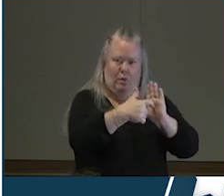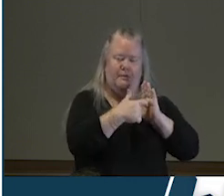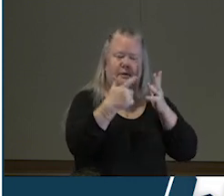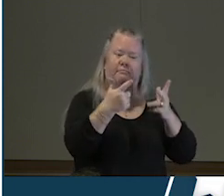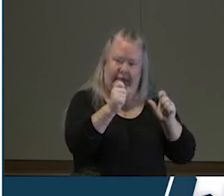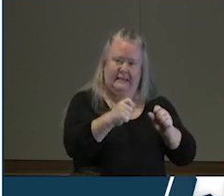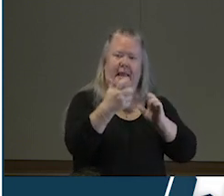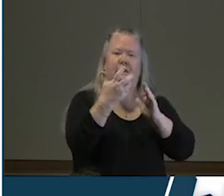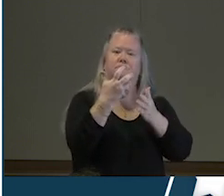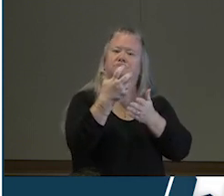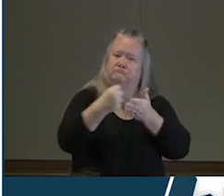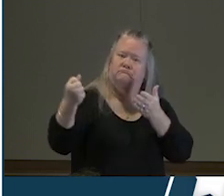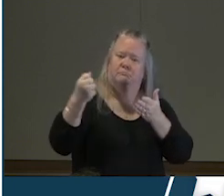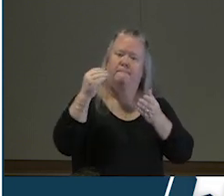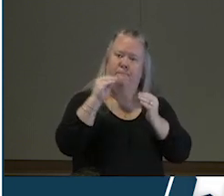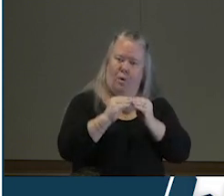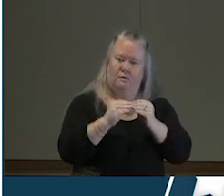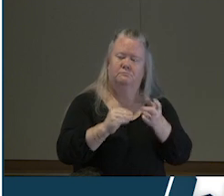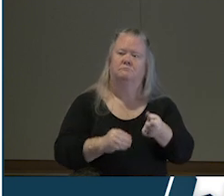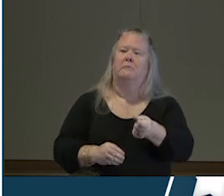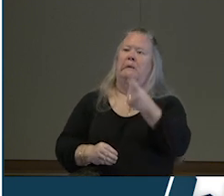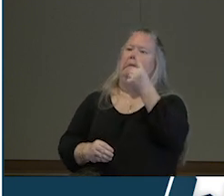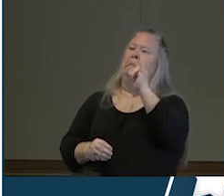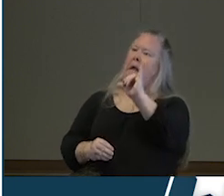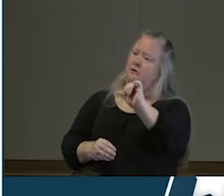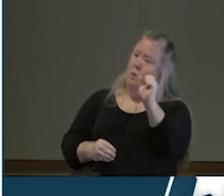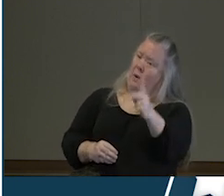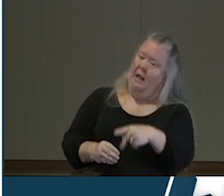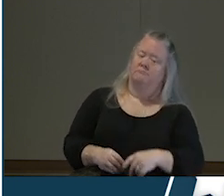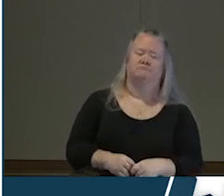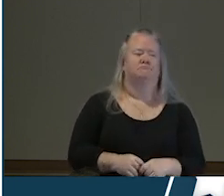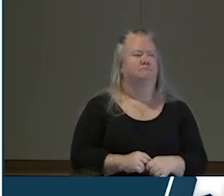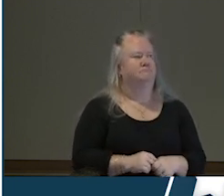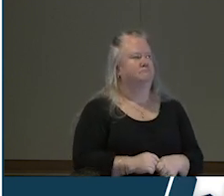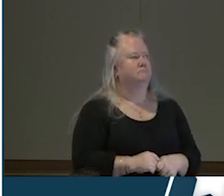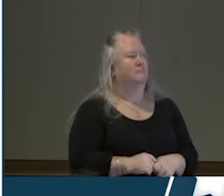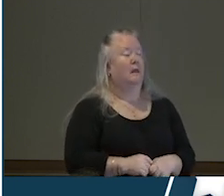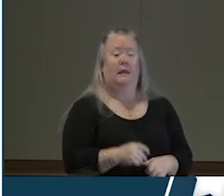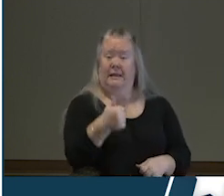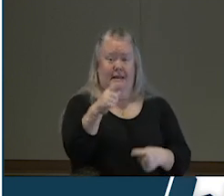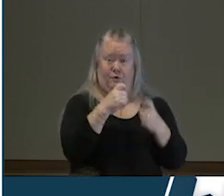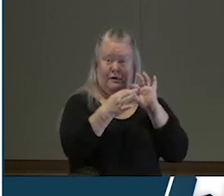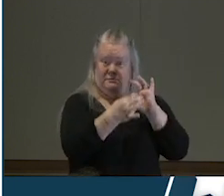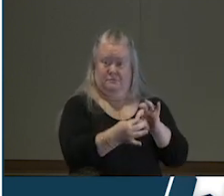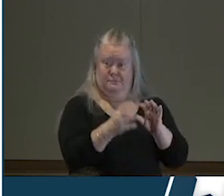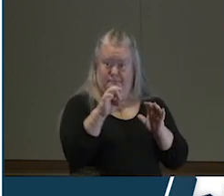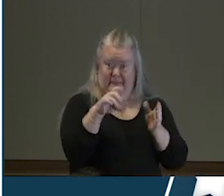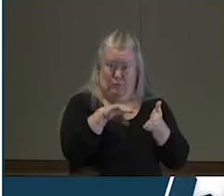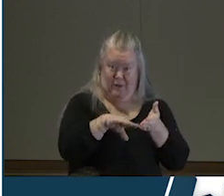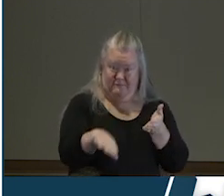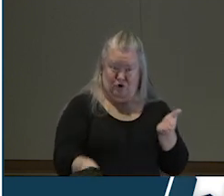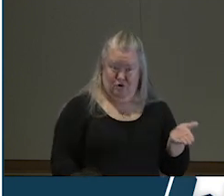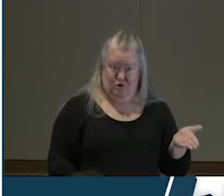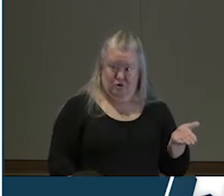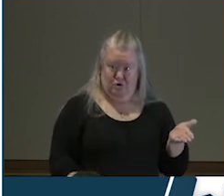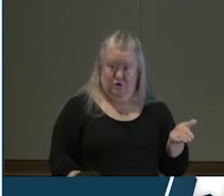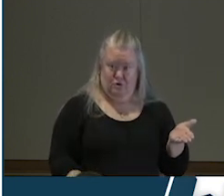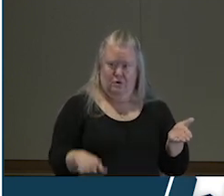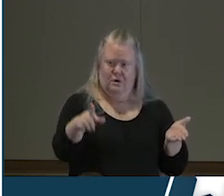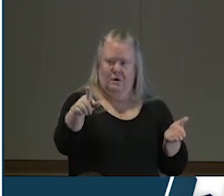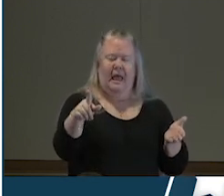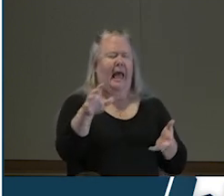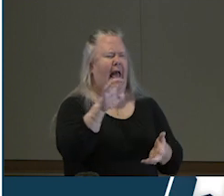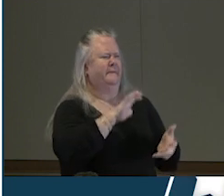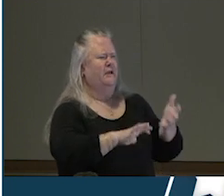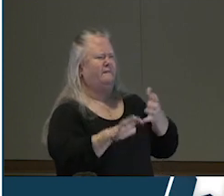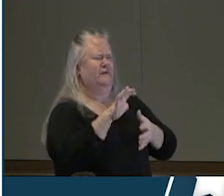can draw it. Gotcha. Okay. Any other questions on MedWaiver? I'm just confused